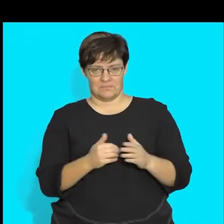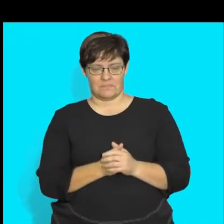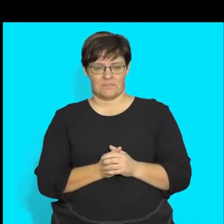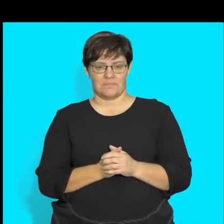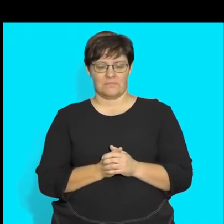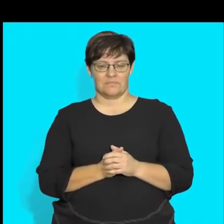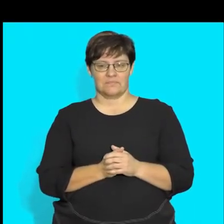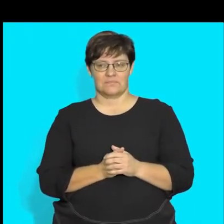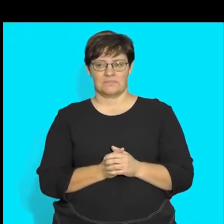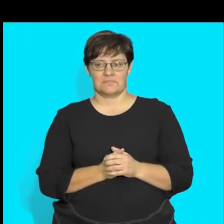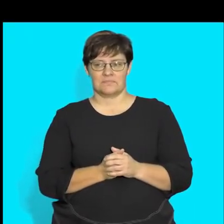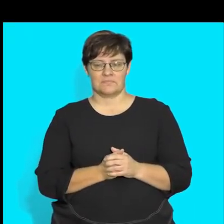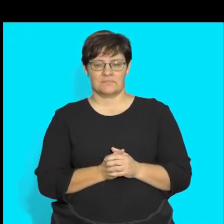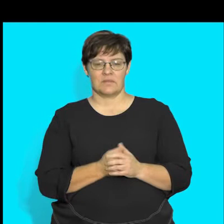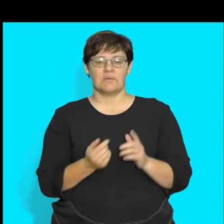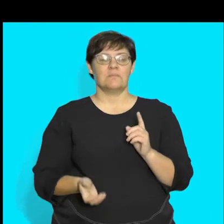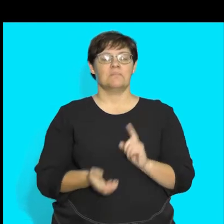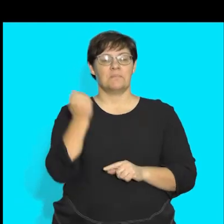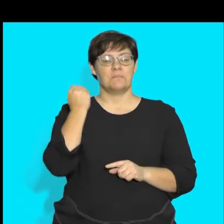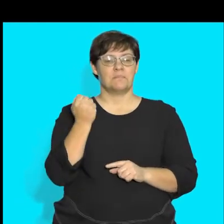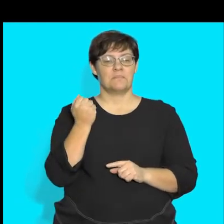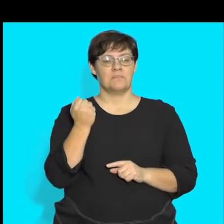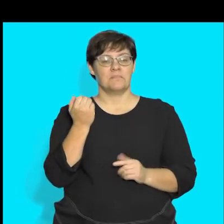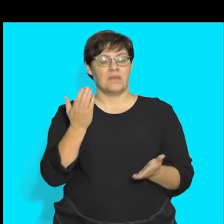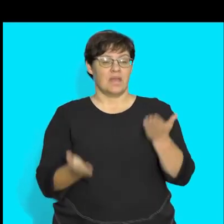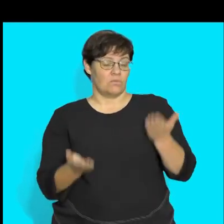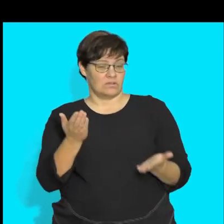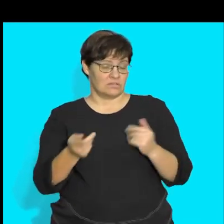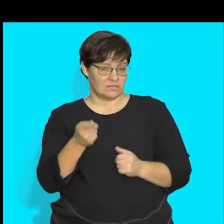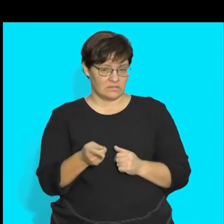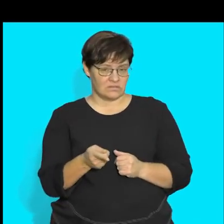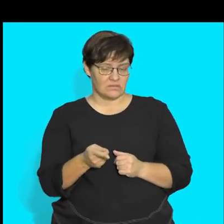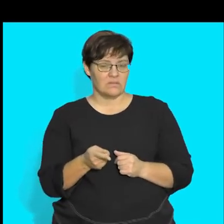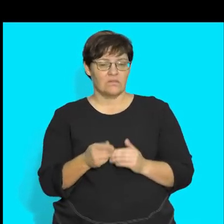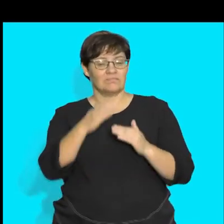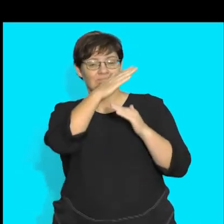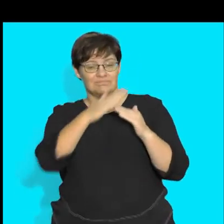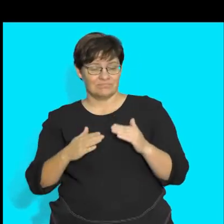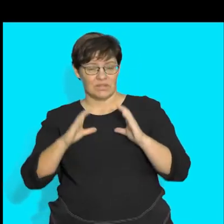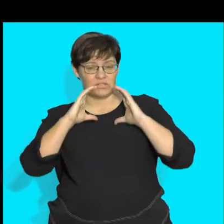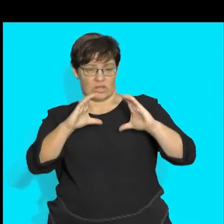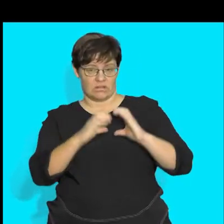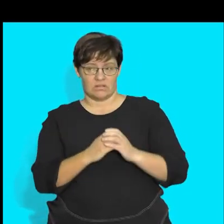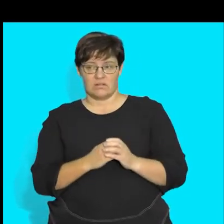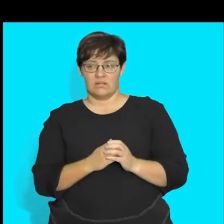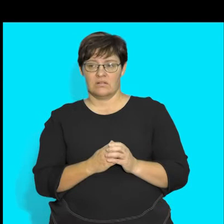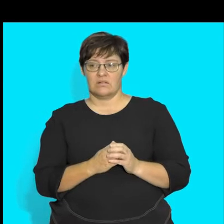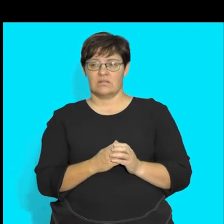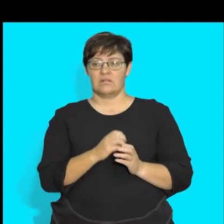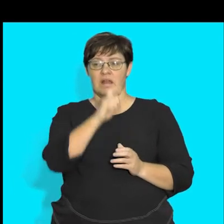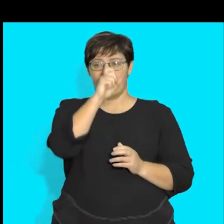next question. The next question, they say, determine the equations of the tangents to the